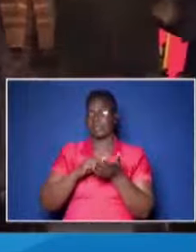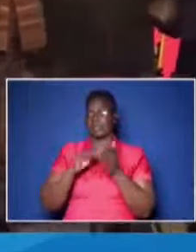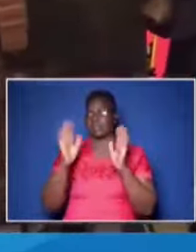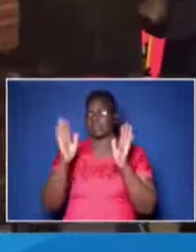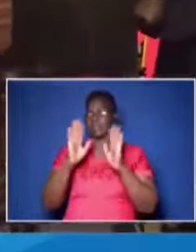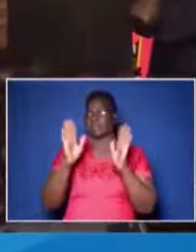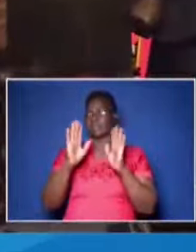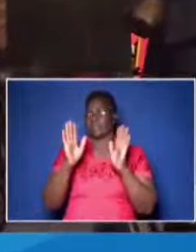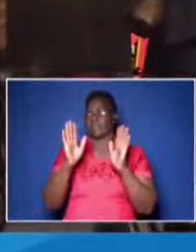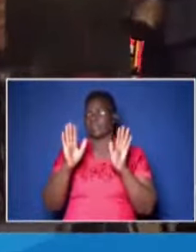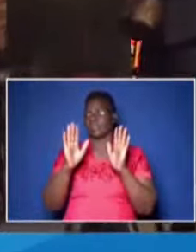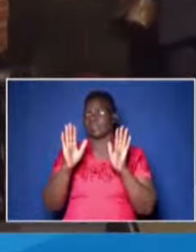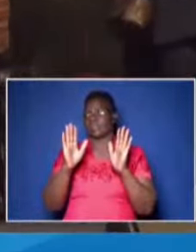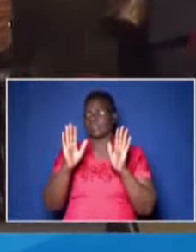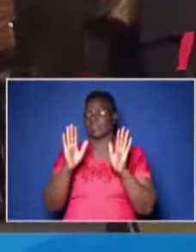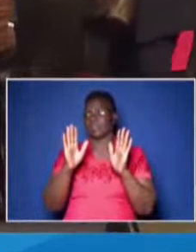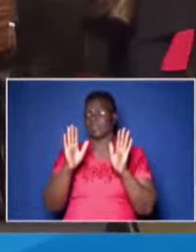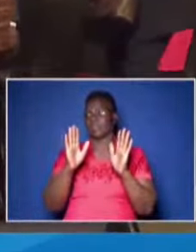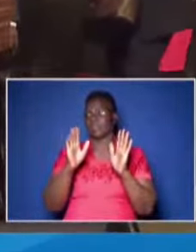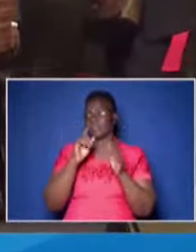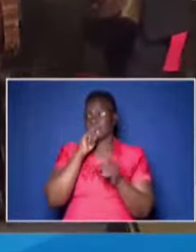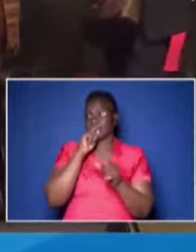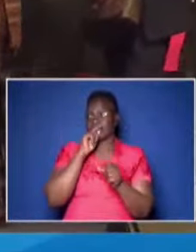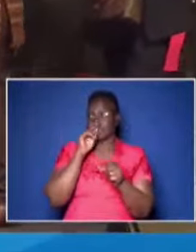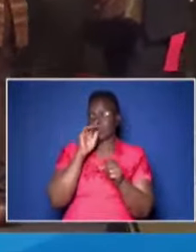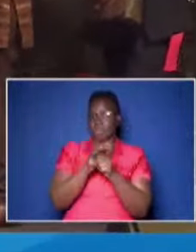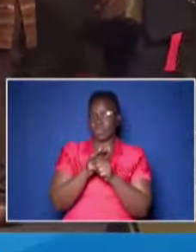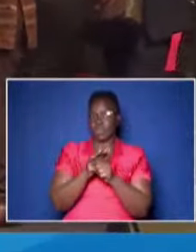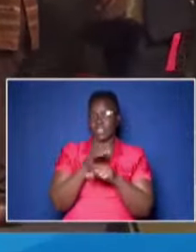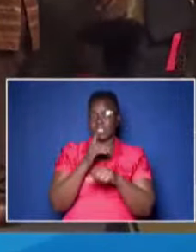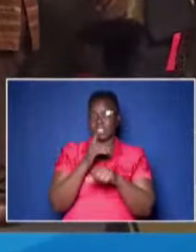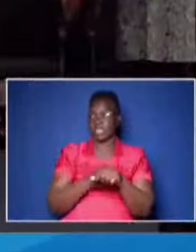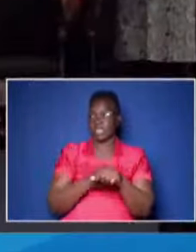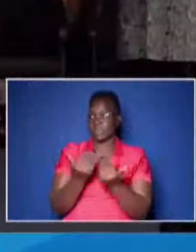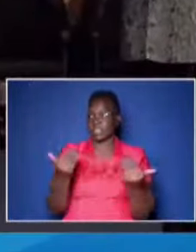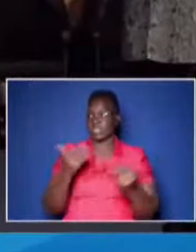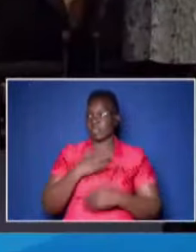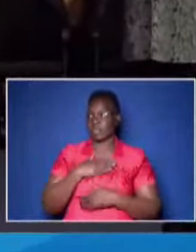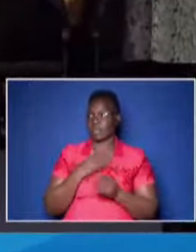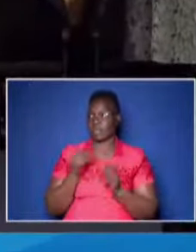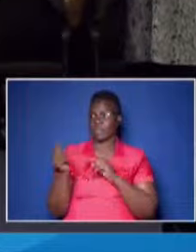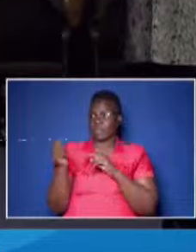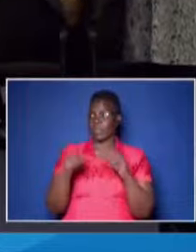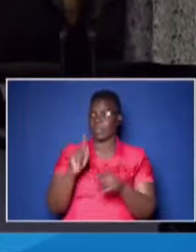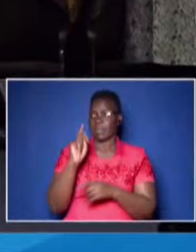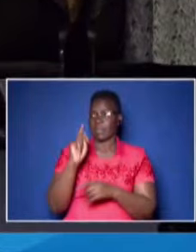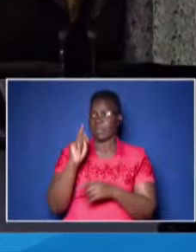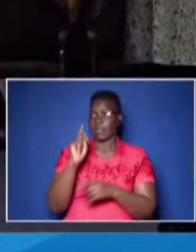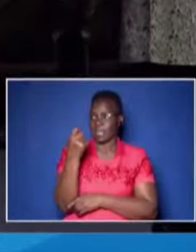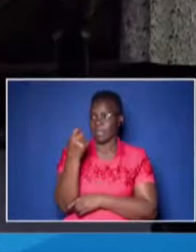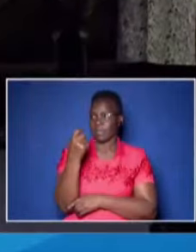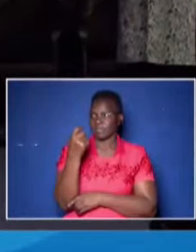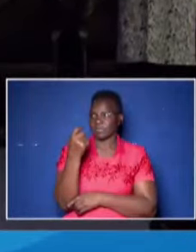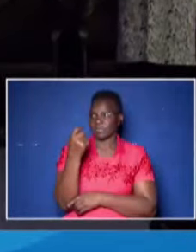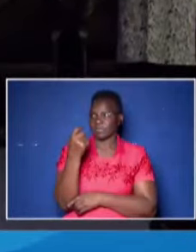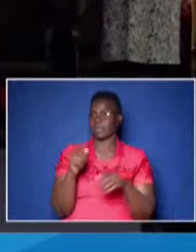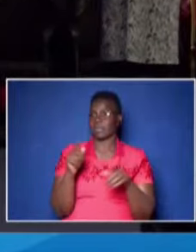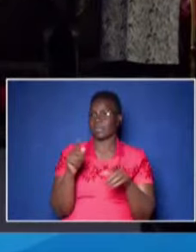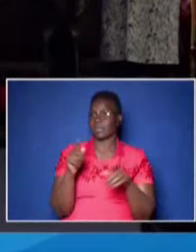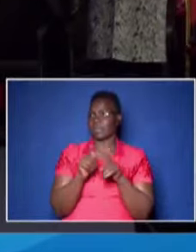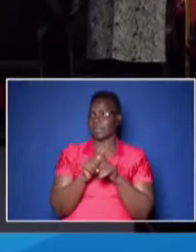I promise when my children come to Kenya Jesus image will come to